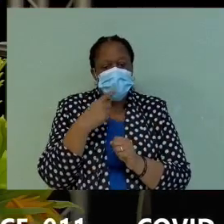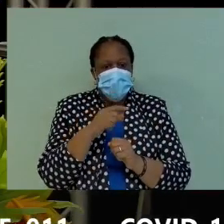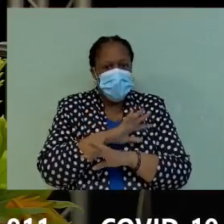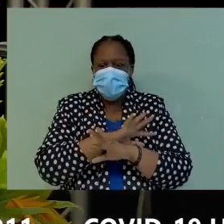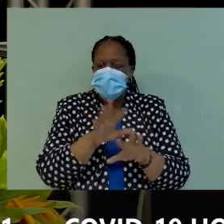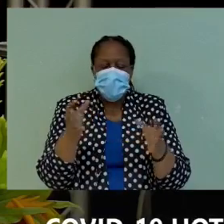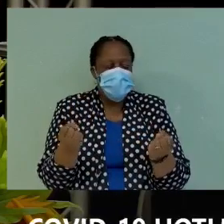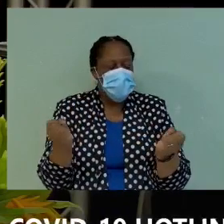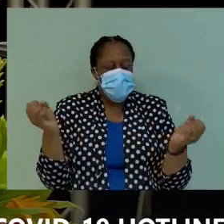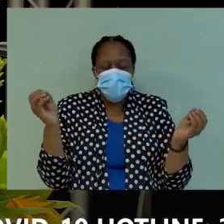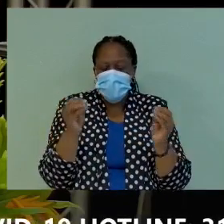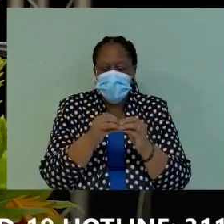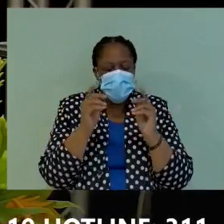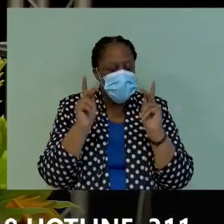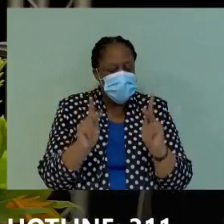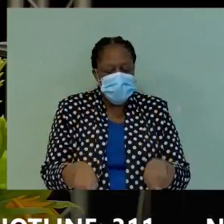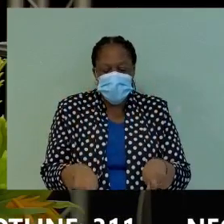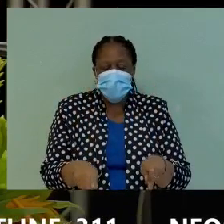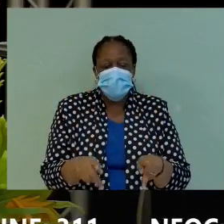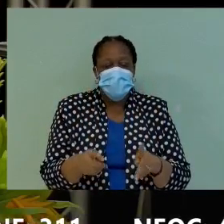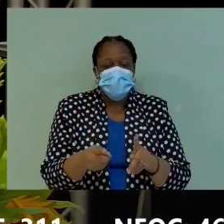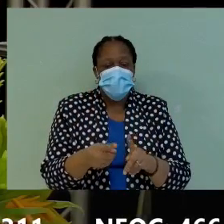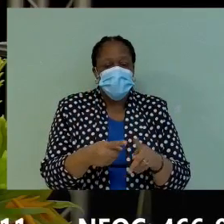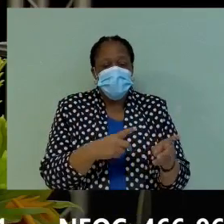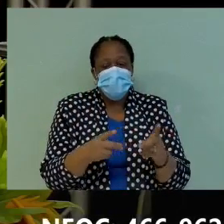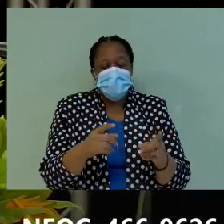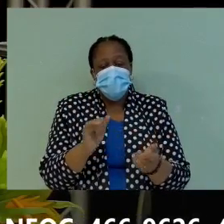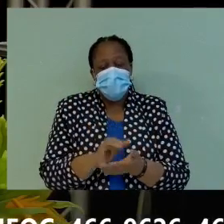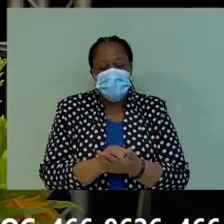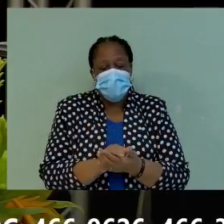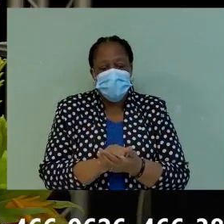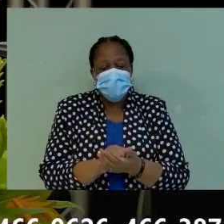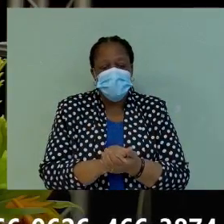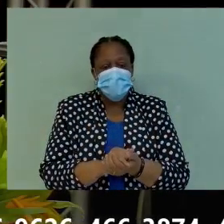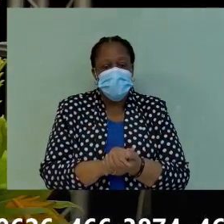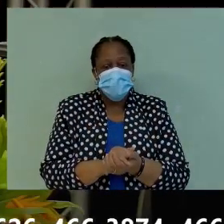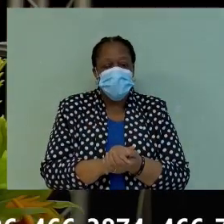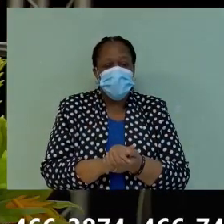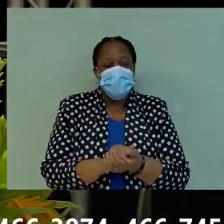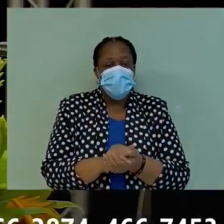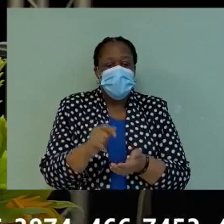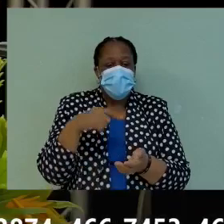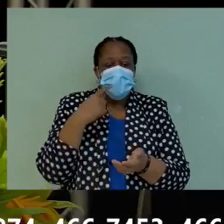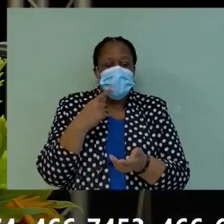which is why I decided to put a face to the name that was dragged through the mud by so many.